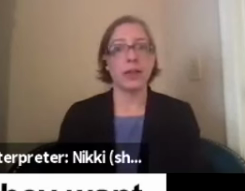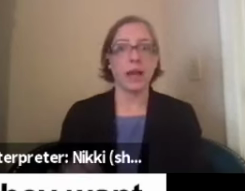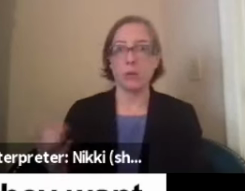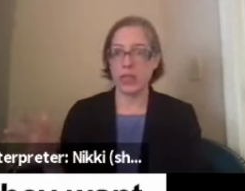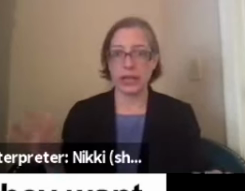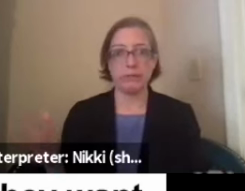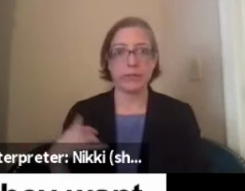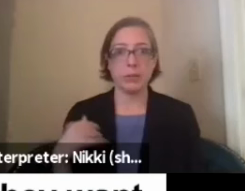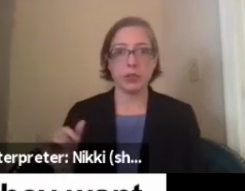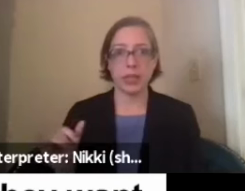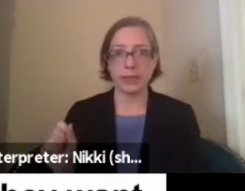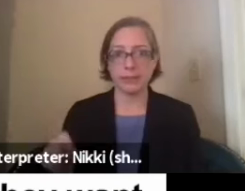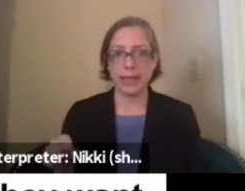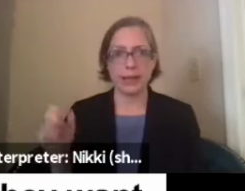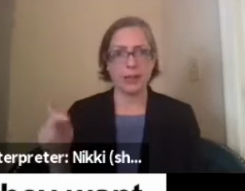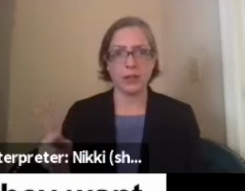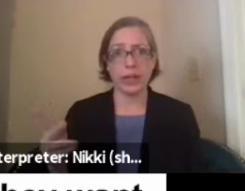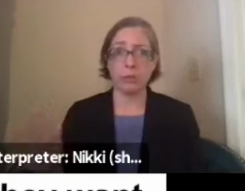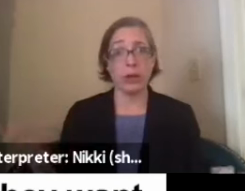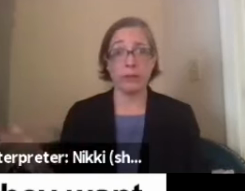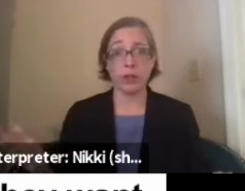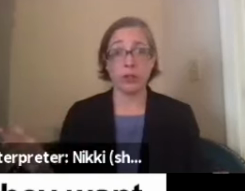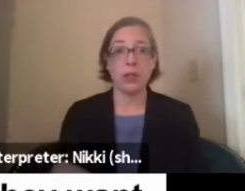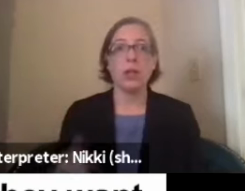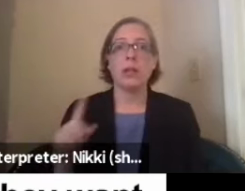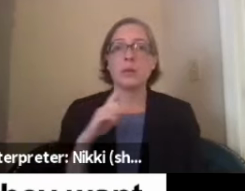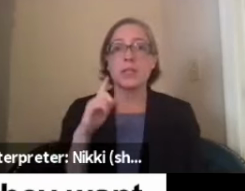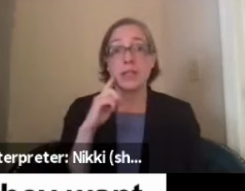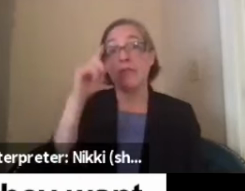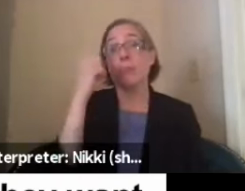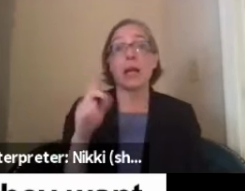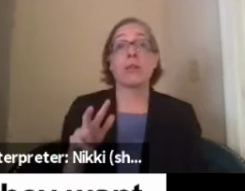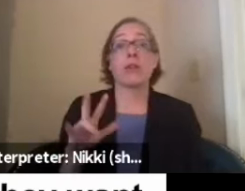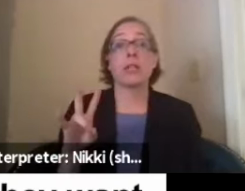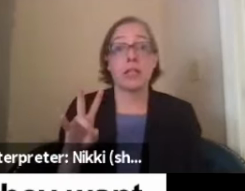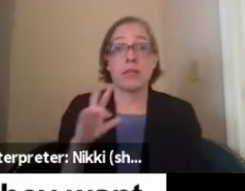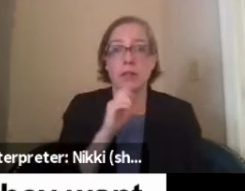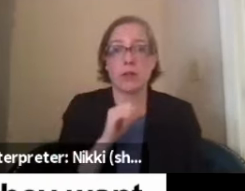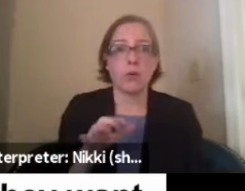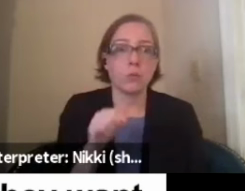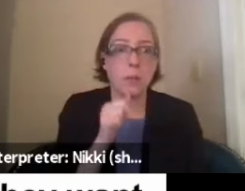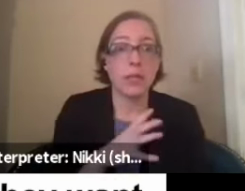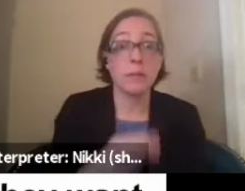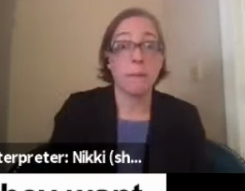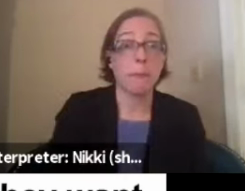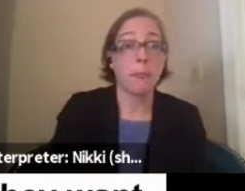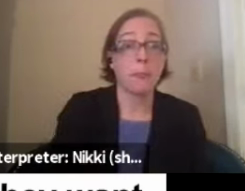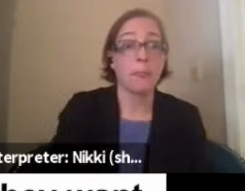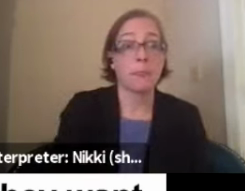condoms? And that was it. I'm just like, yeah, okay, whatever. That was a deaf Black 37-year-old